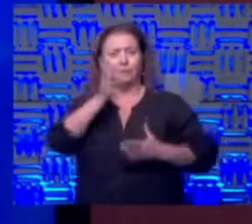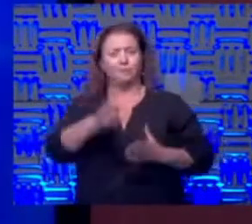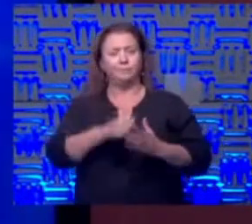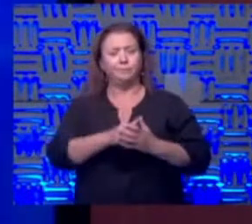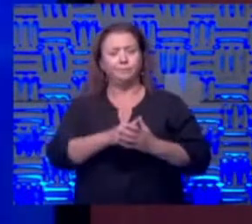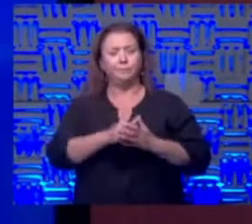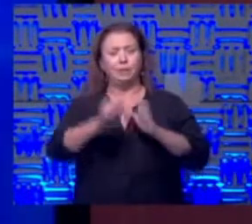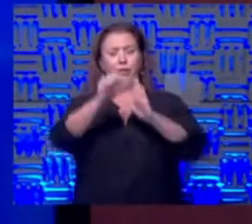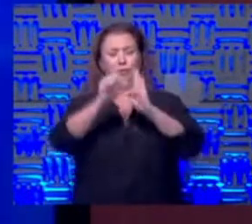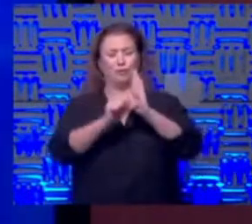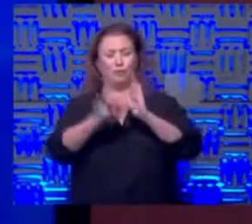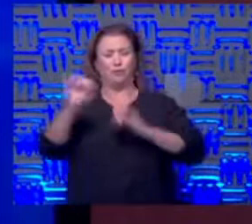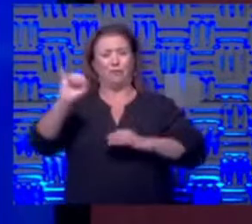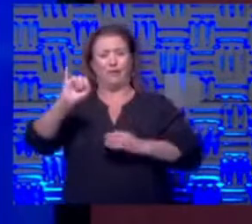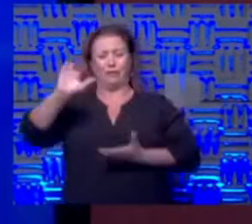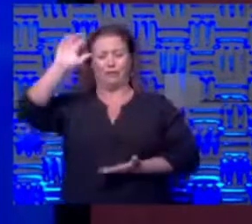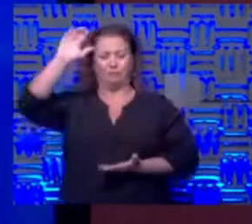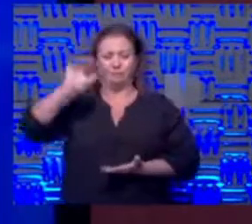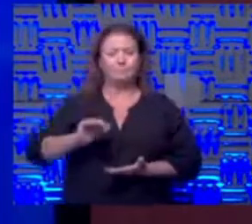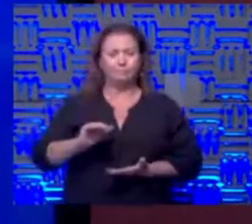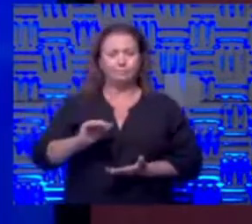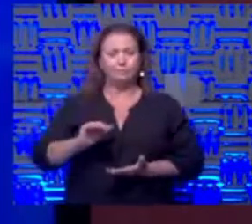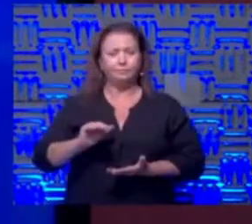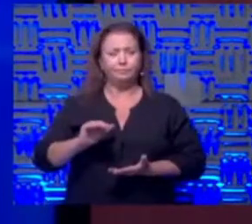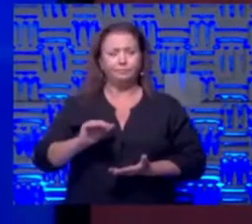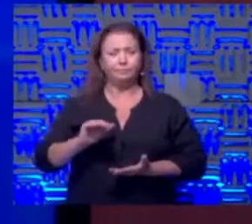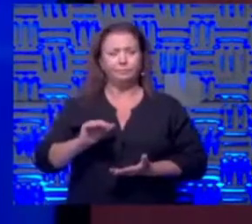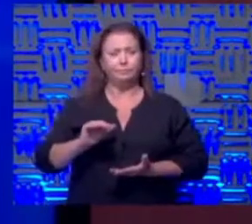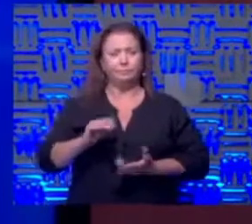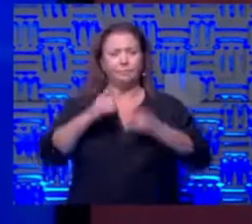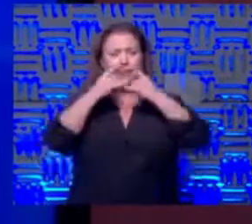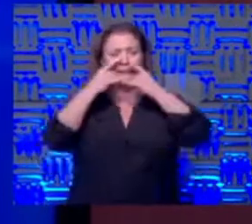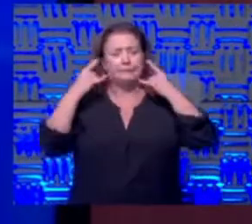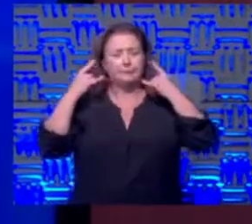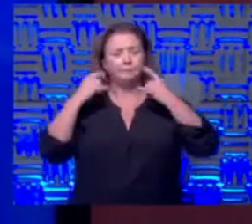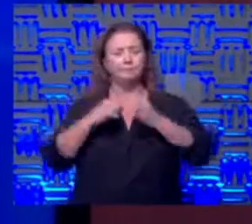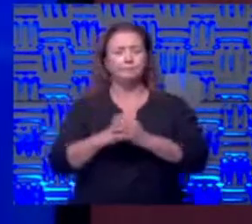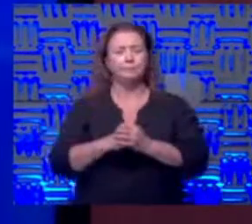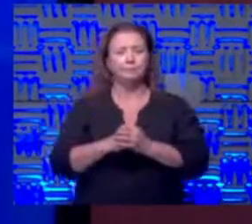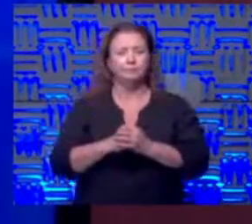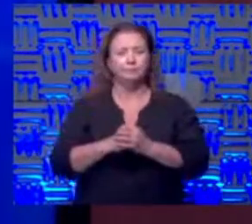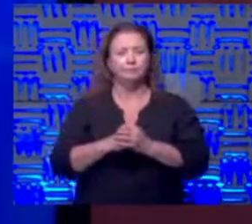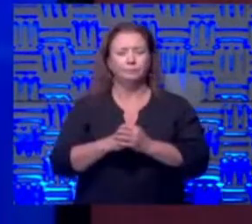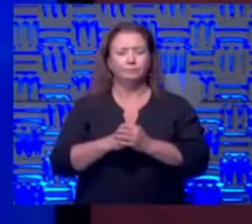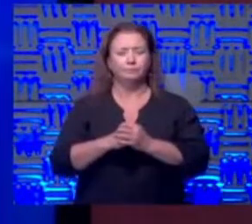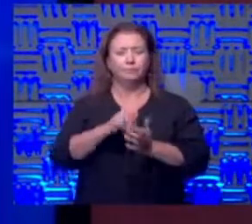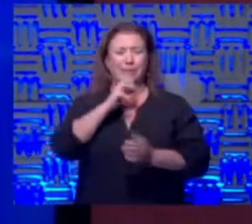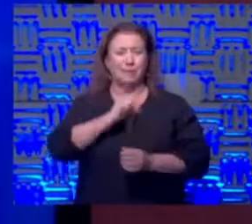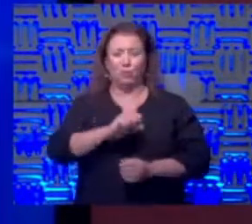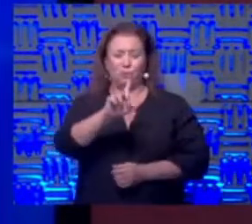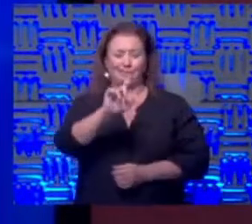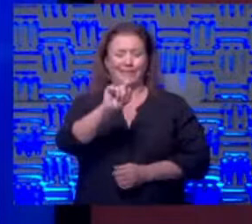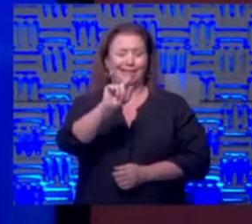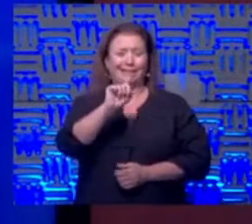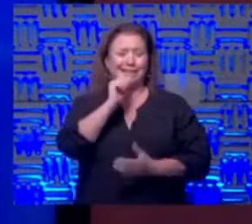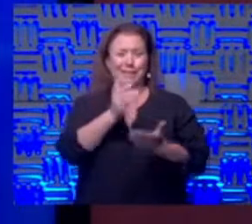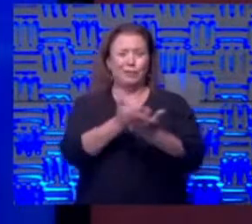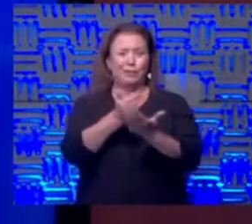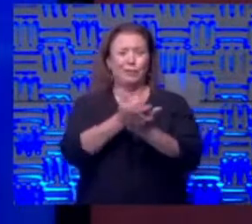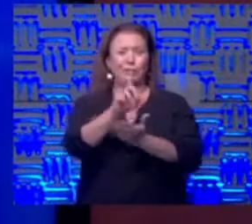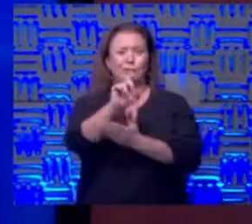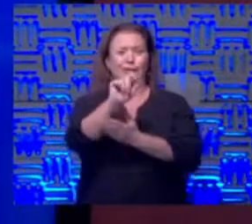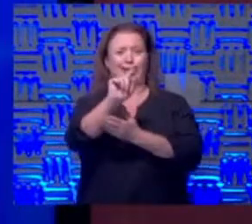rate of surgical infections dropped dramatically by mask wearing. And that's old data. That's not new data. Right. That's